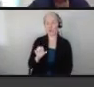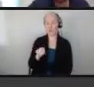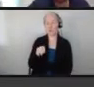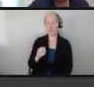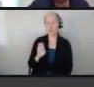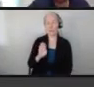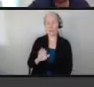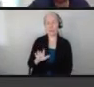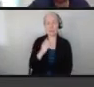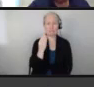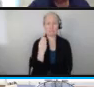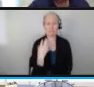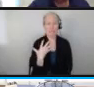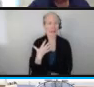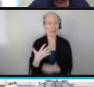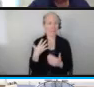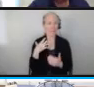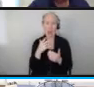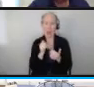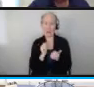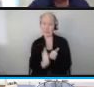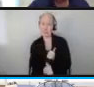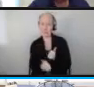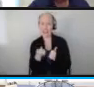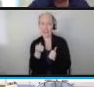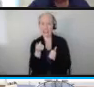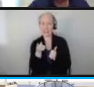your lunch, but I hope everyone can stick around.